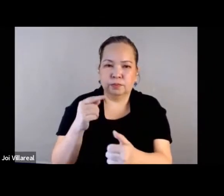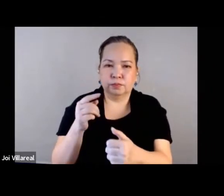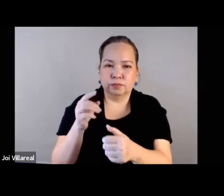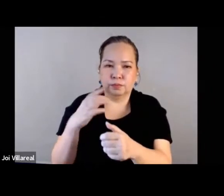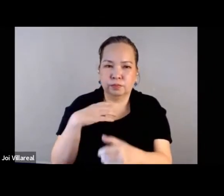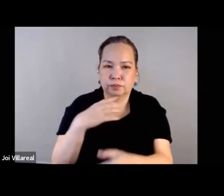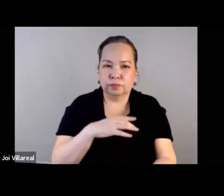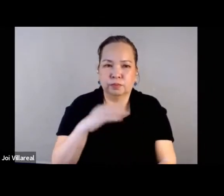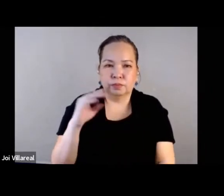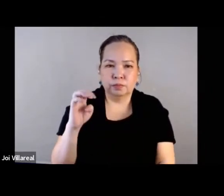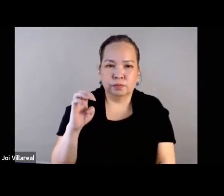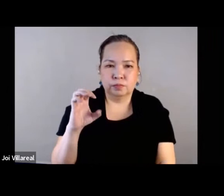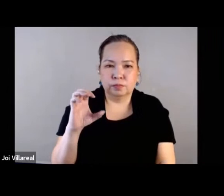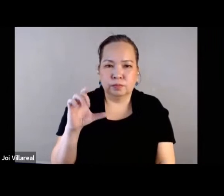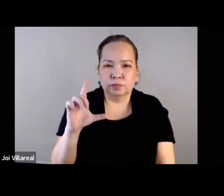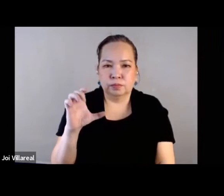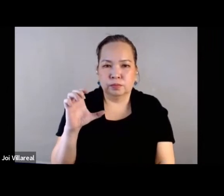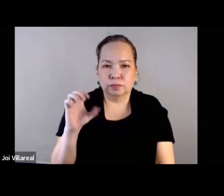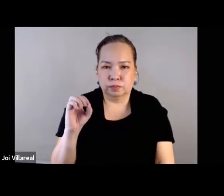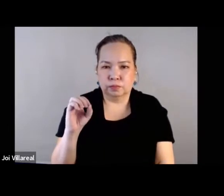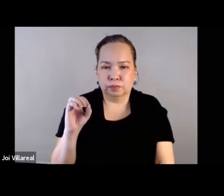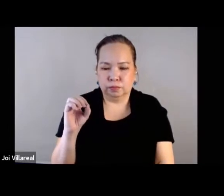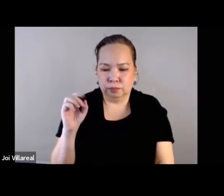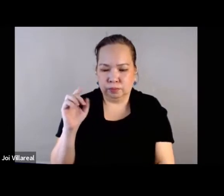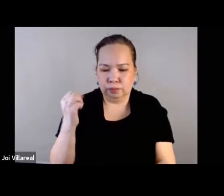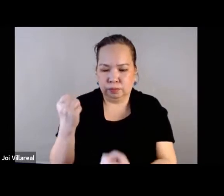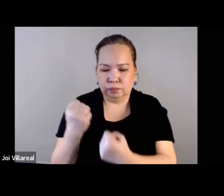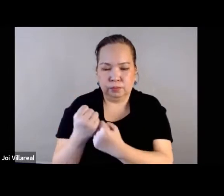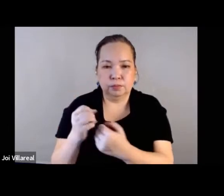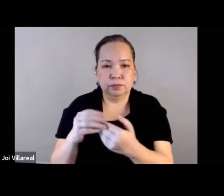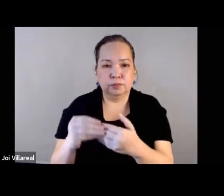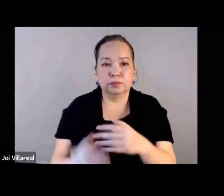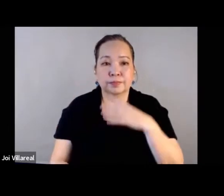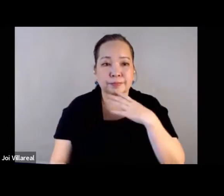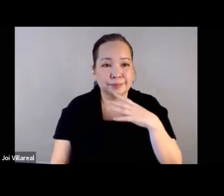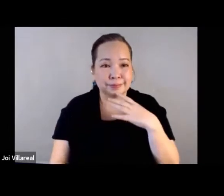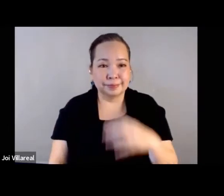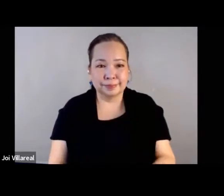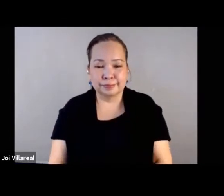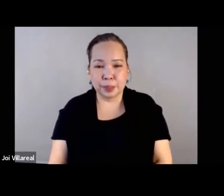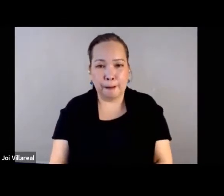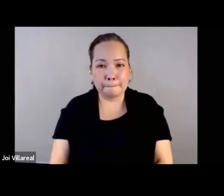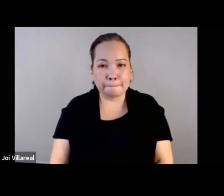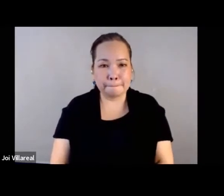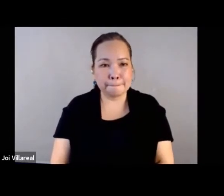to sponsor this House resolution. Thank you so much, Mr. Chair.